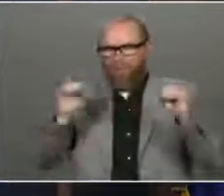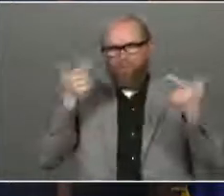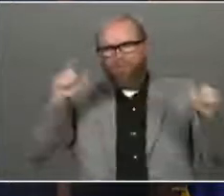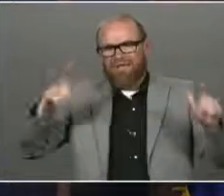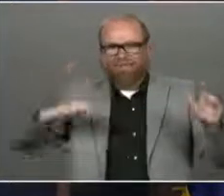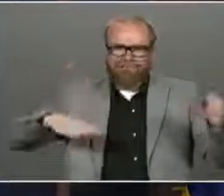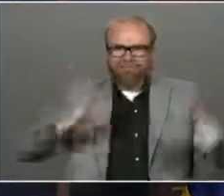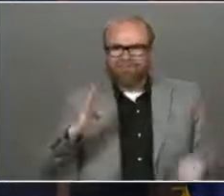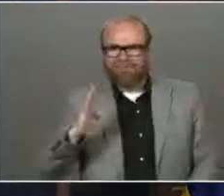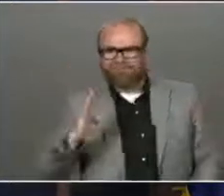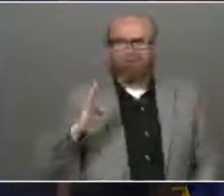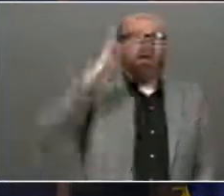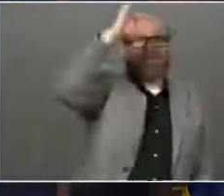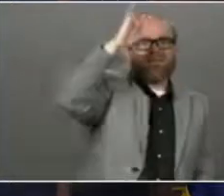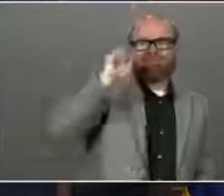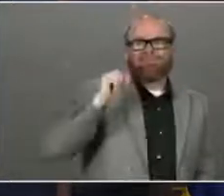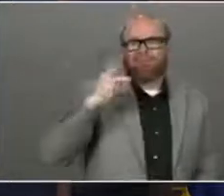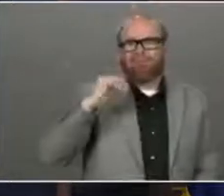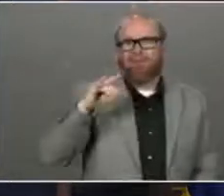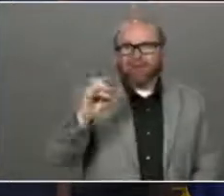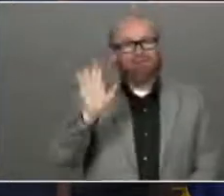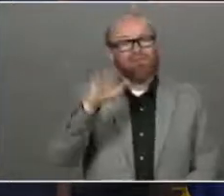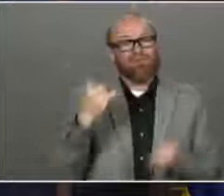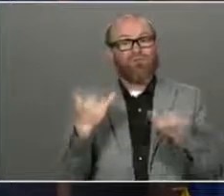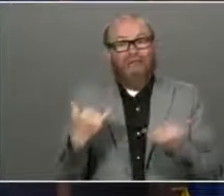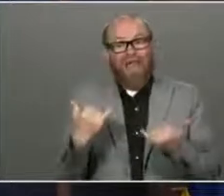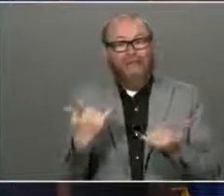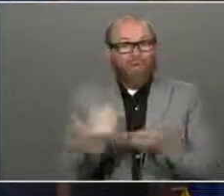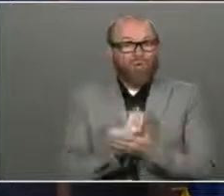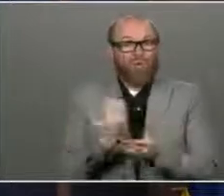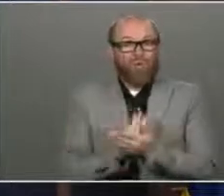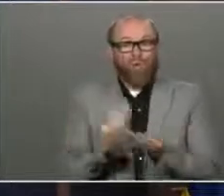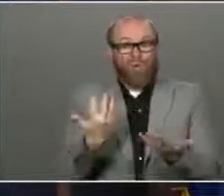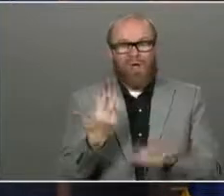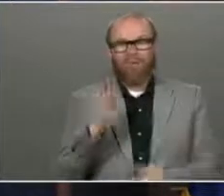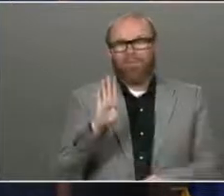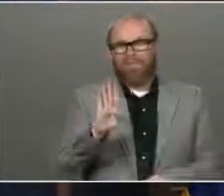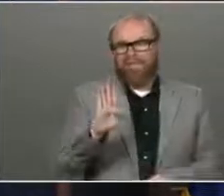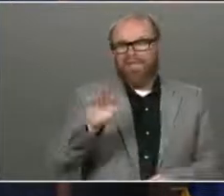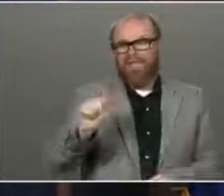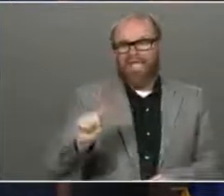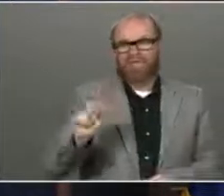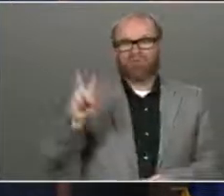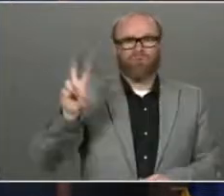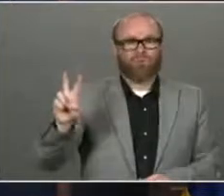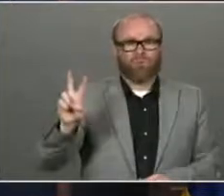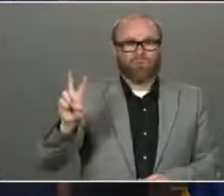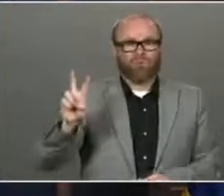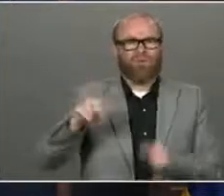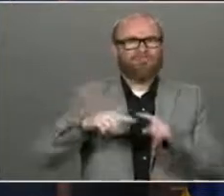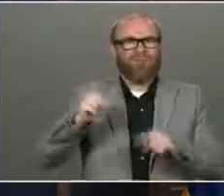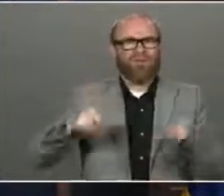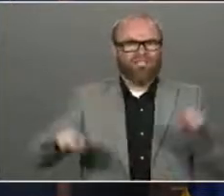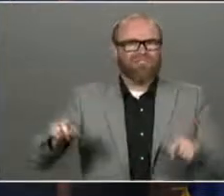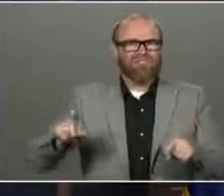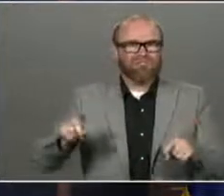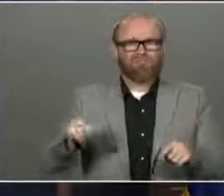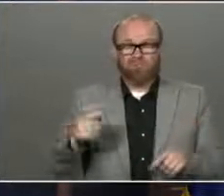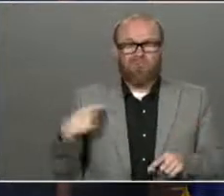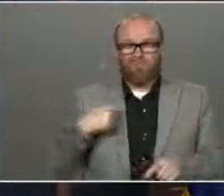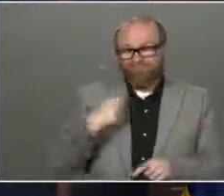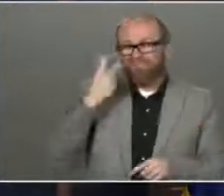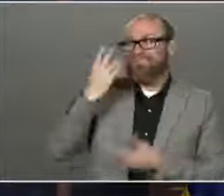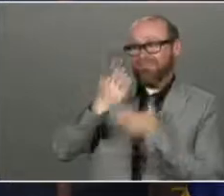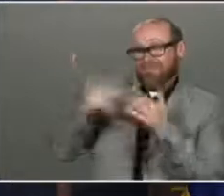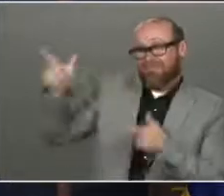the BA2 variant, the subvariant of Omicron, that we've seen some increases in the eastern states, that now